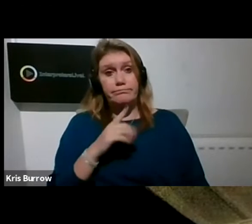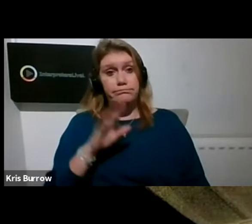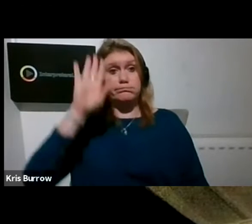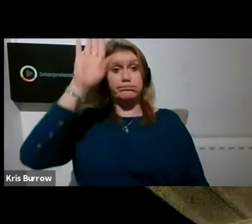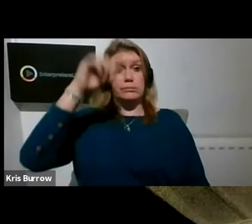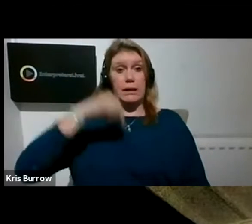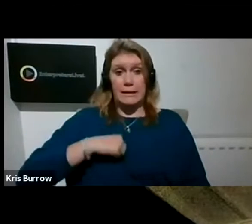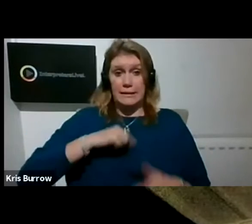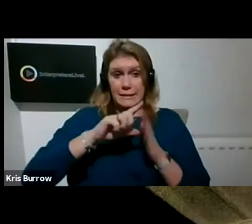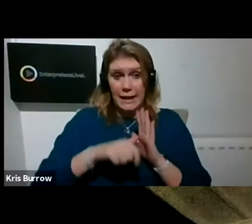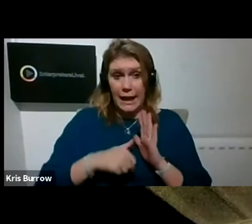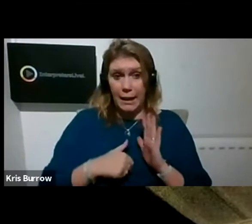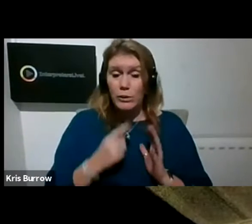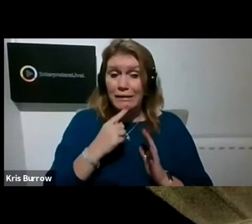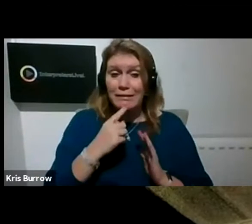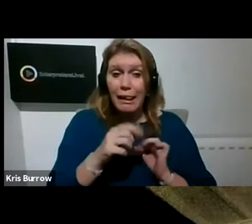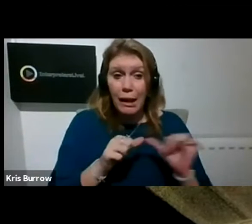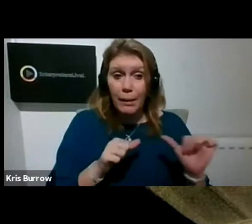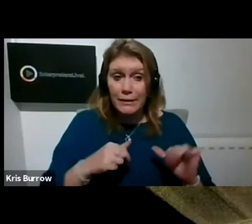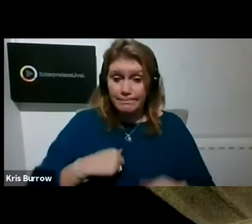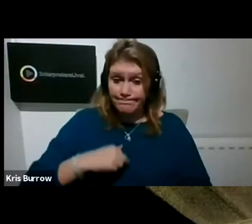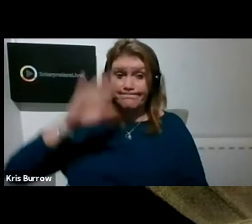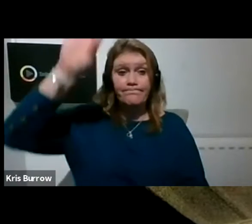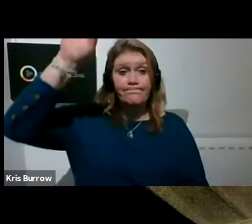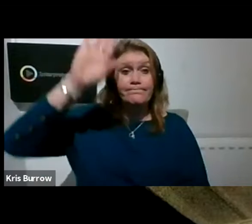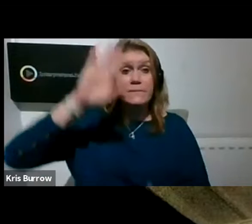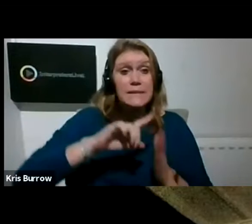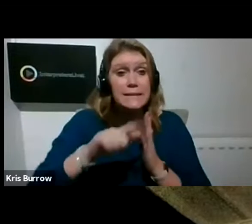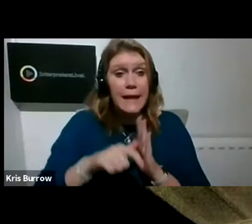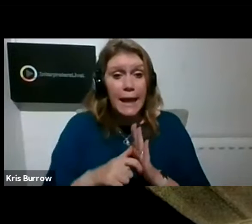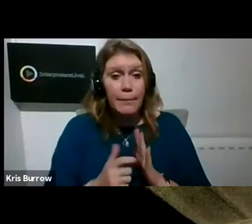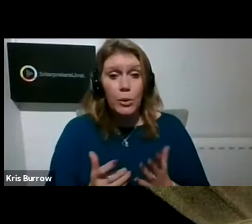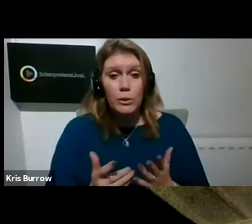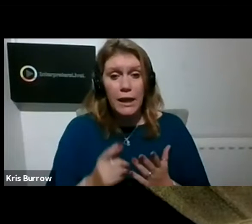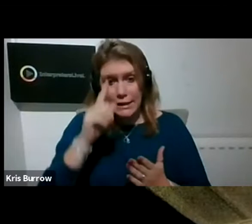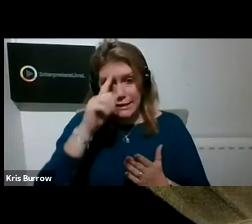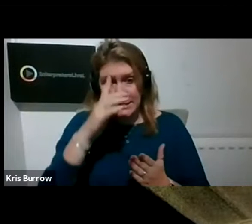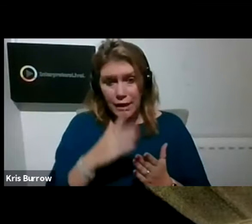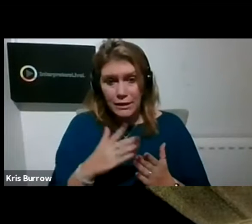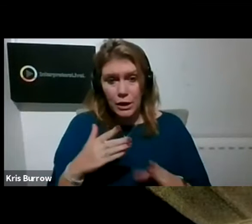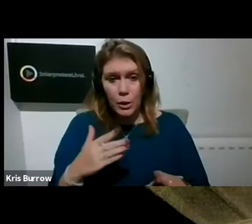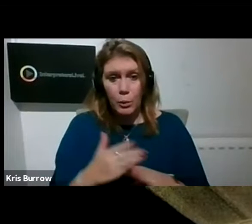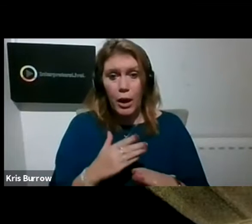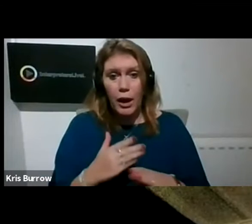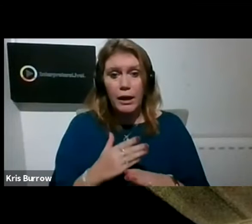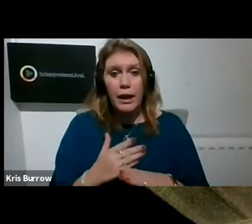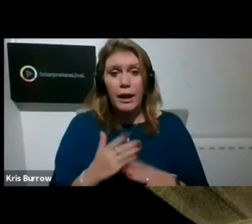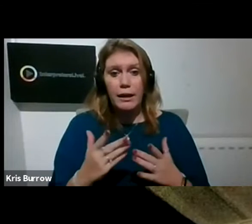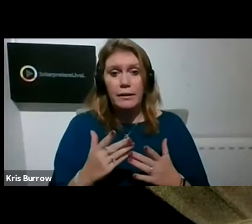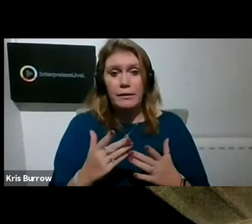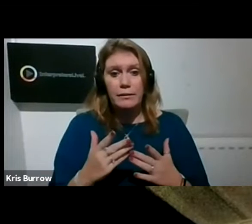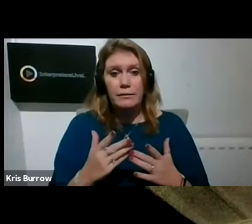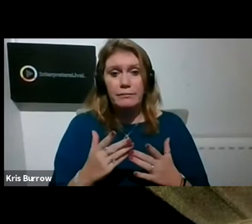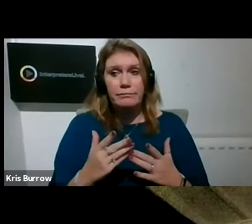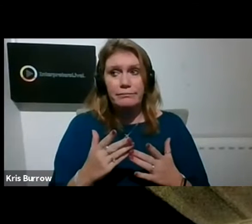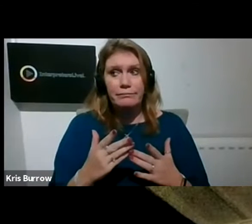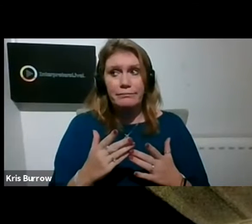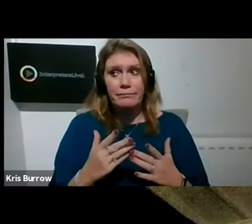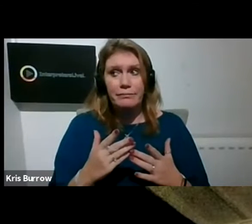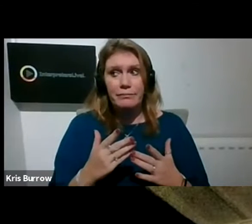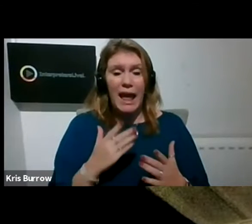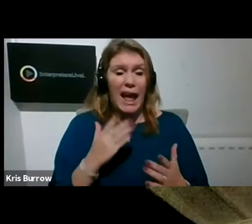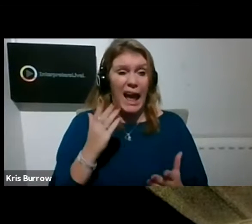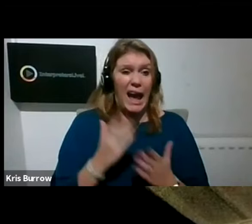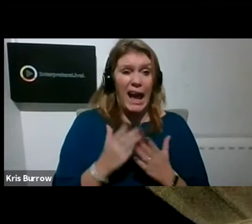it quite a lot. And I decided, I think through working with flip artists, that I didn't want to do, and this is how I need to work. And so